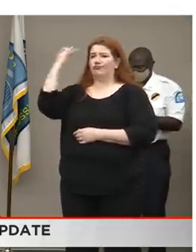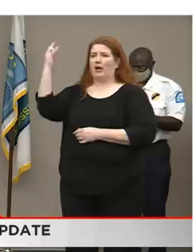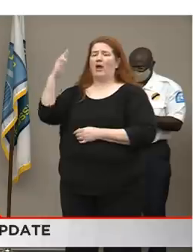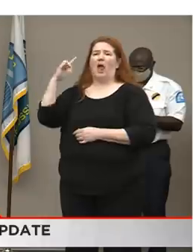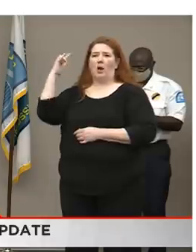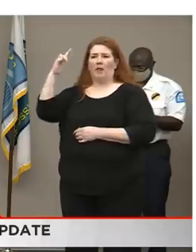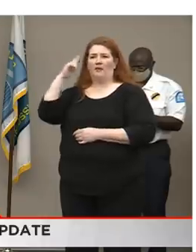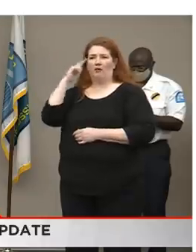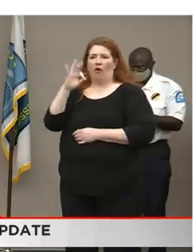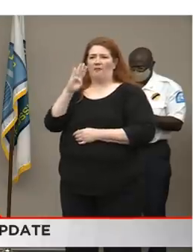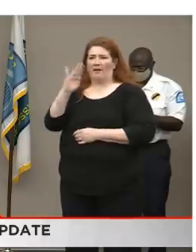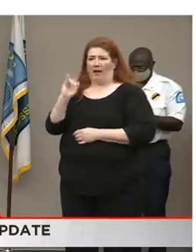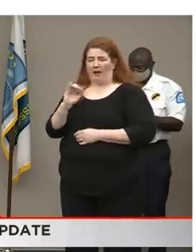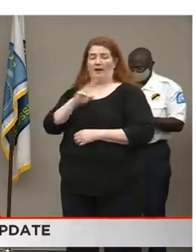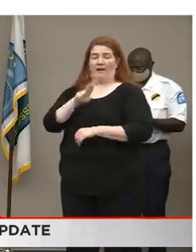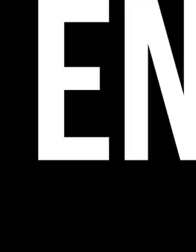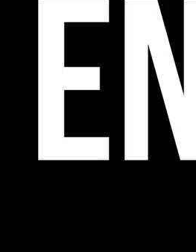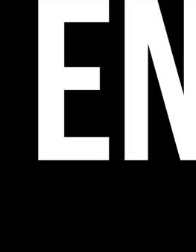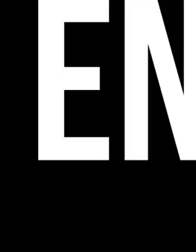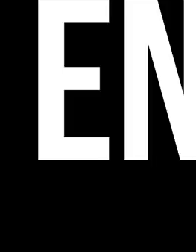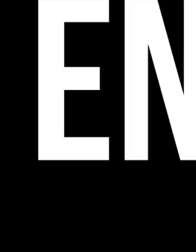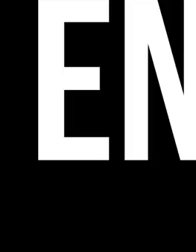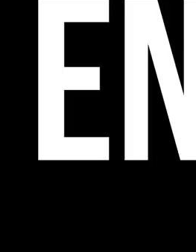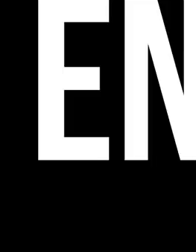segment for you in a few minutes. I'll see you all shortly.